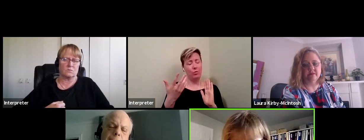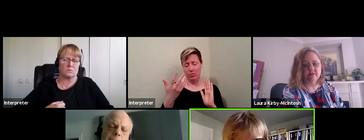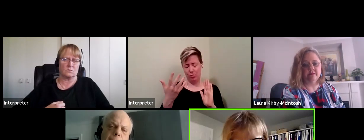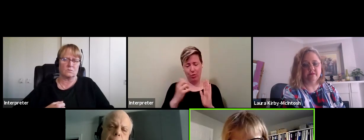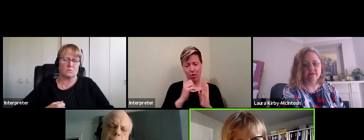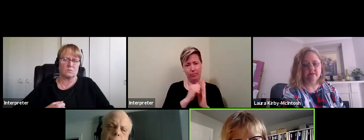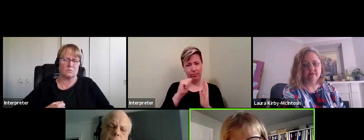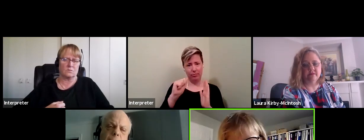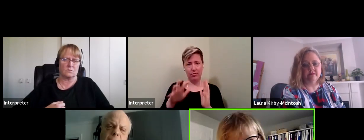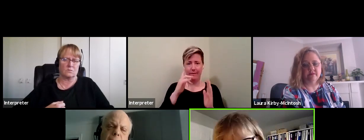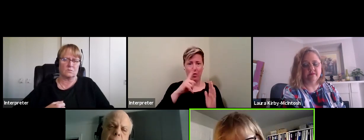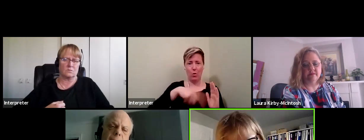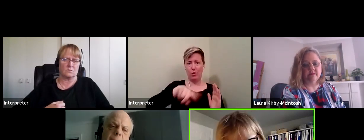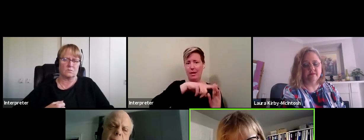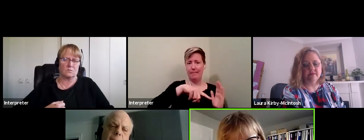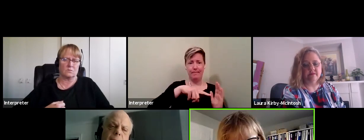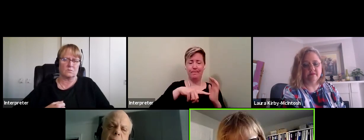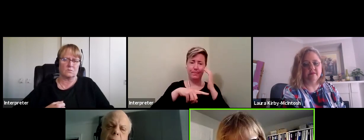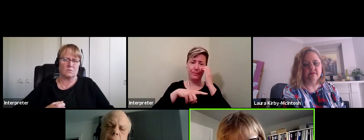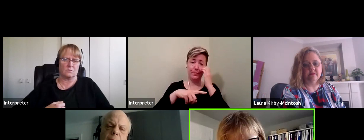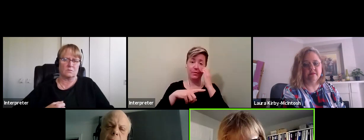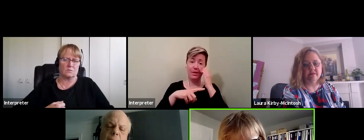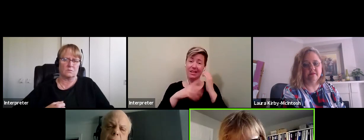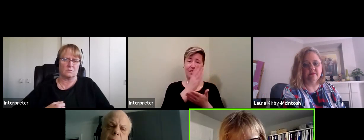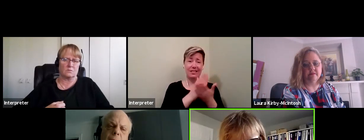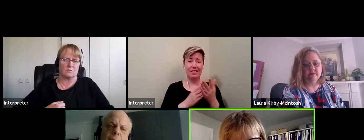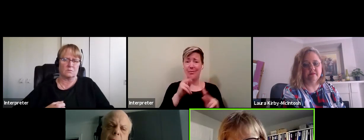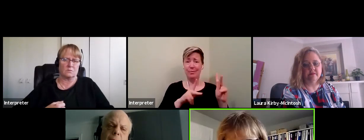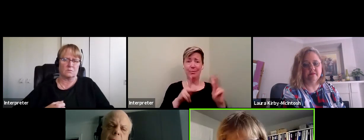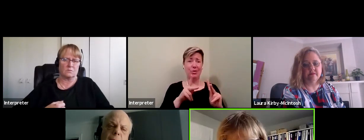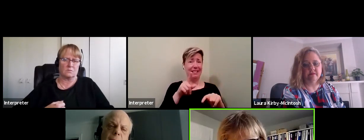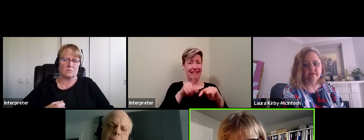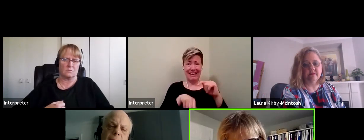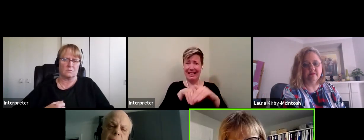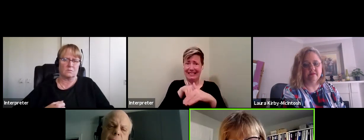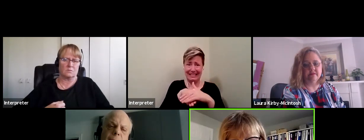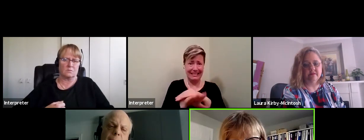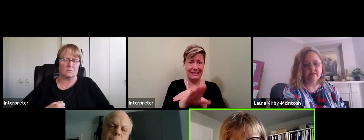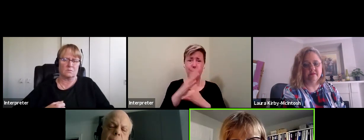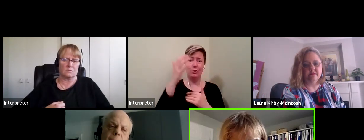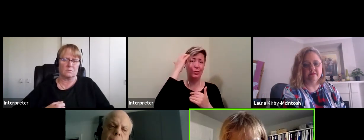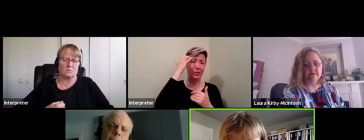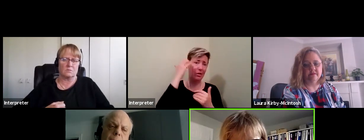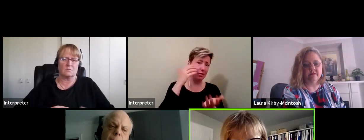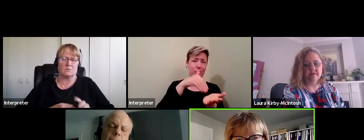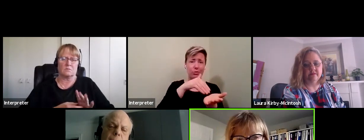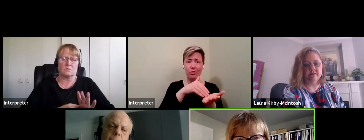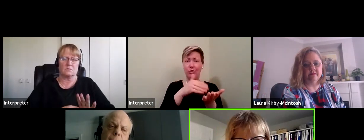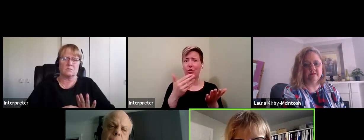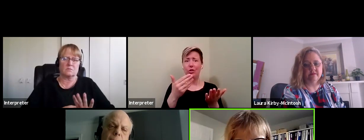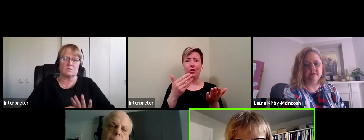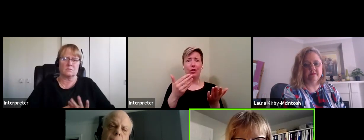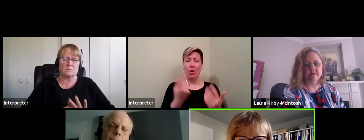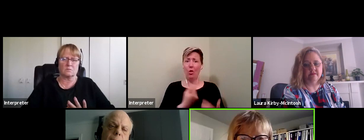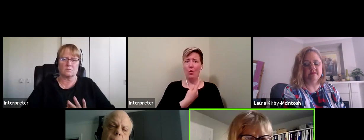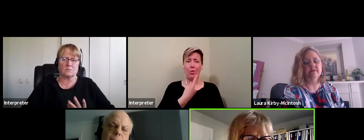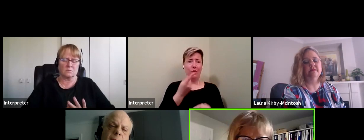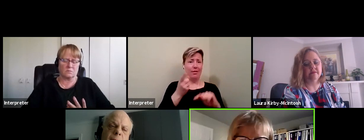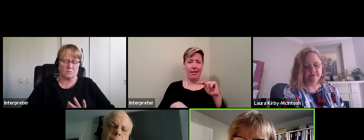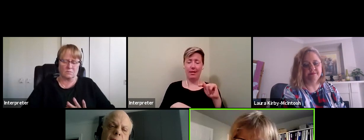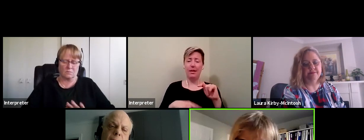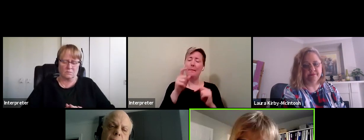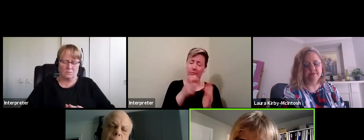as Wendy said, go into a healthcare setting through COVID and be okay. They need attendance services,